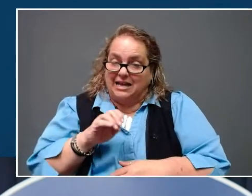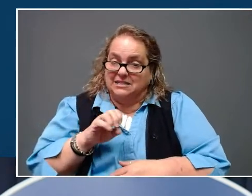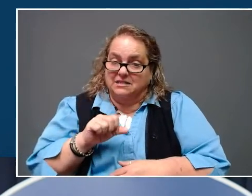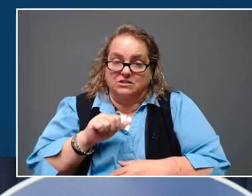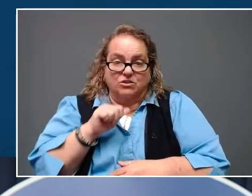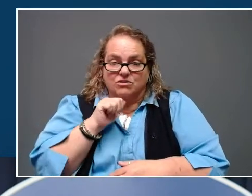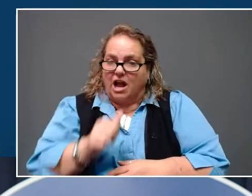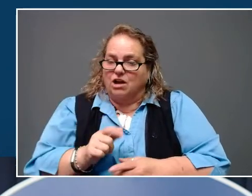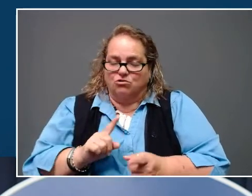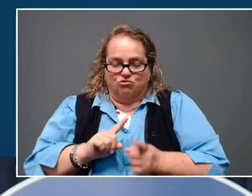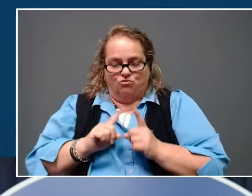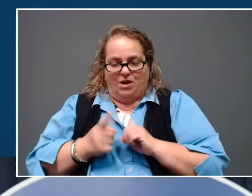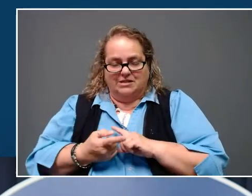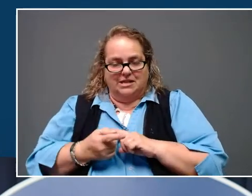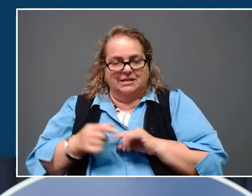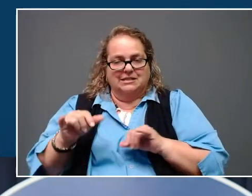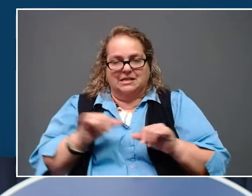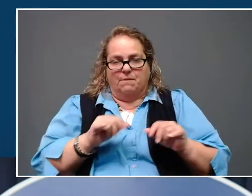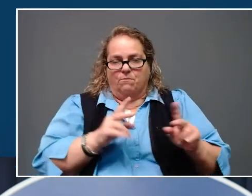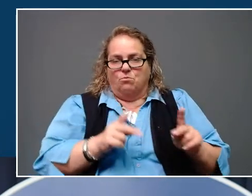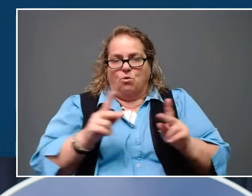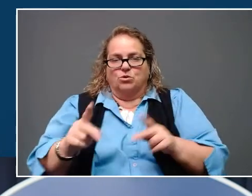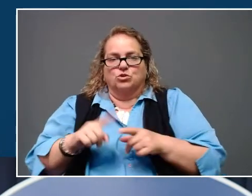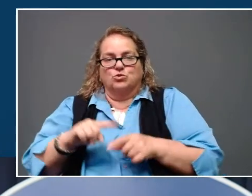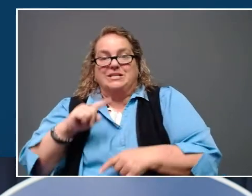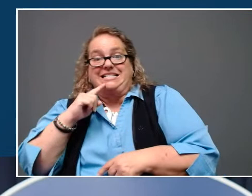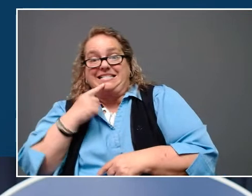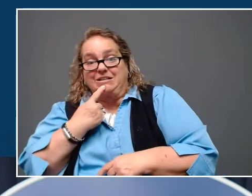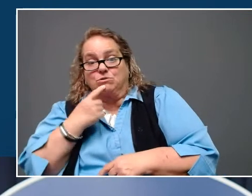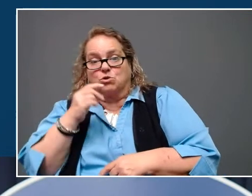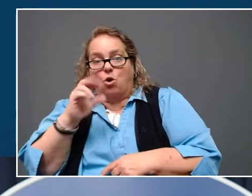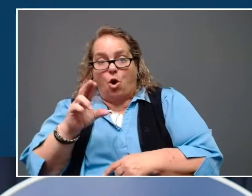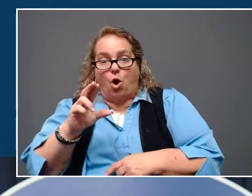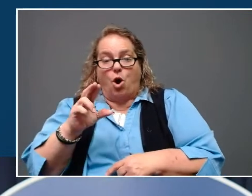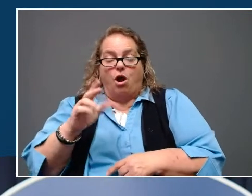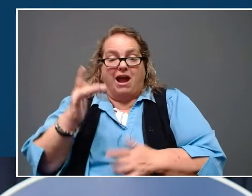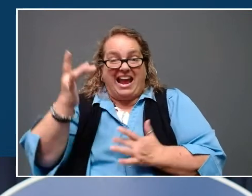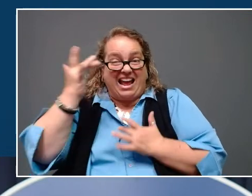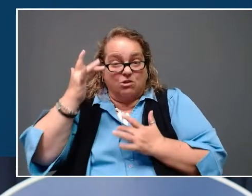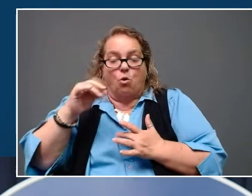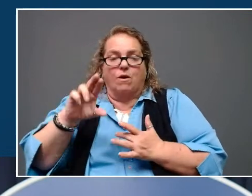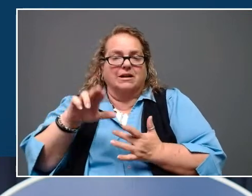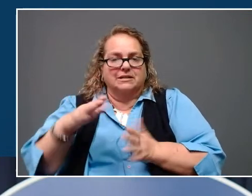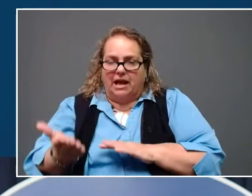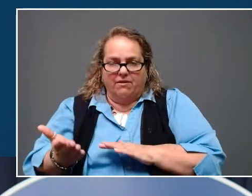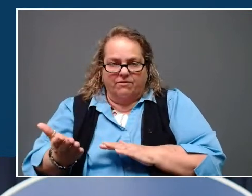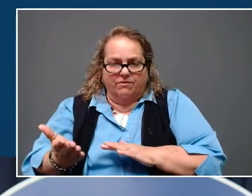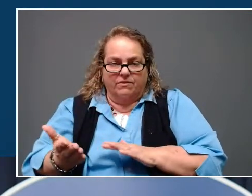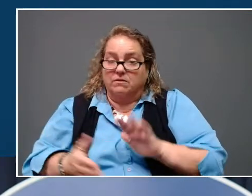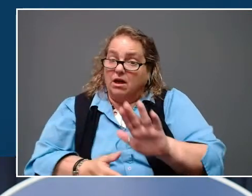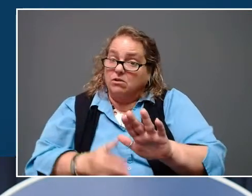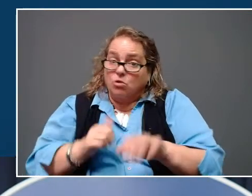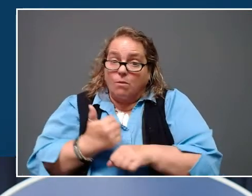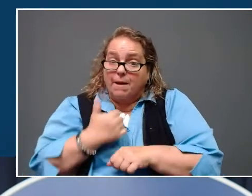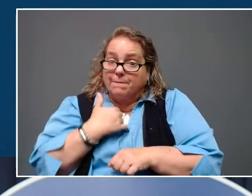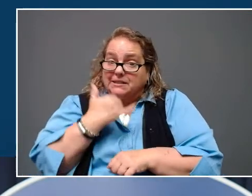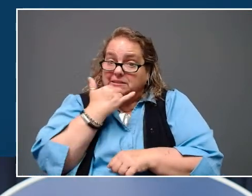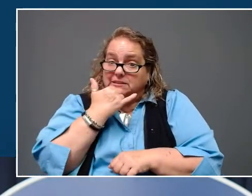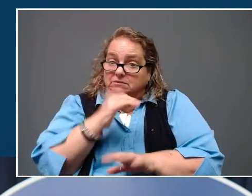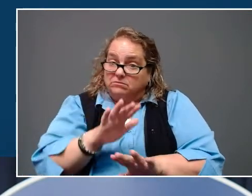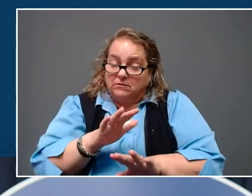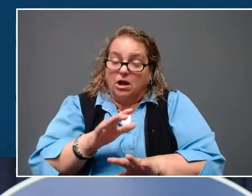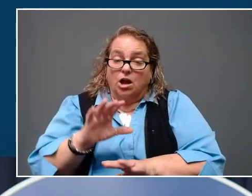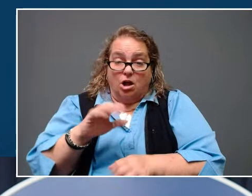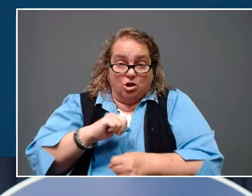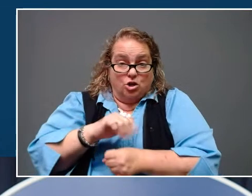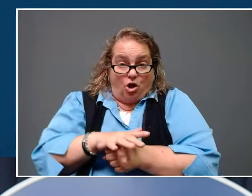in the same proportion to serious or severe illness or death. Now, please don't misunderstand me. COVID is still a serious disease.